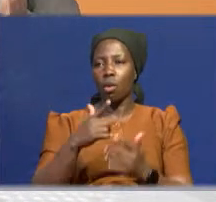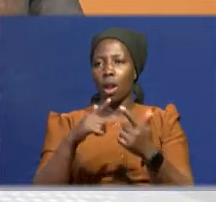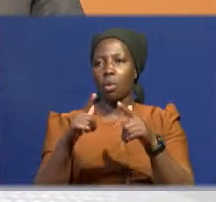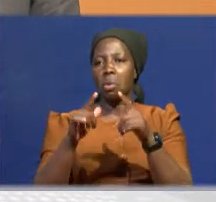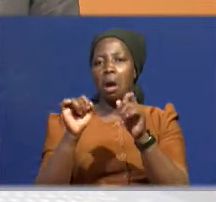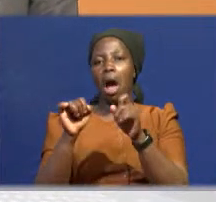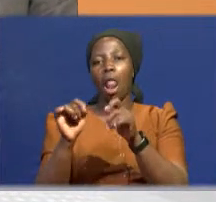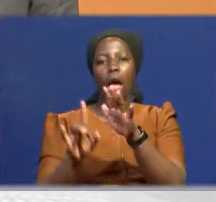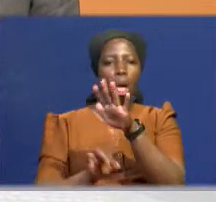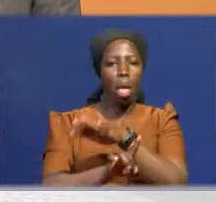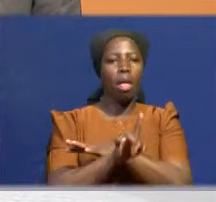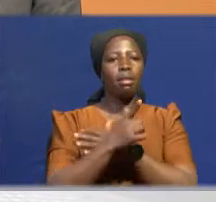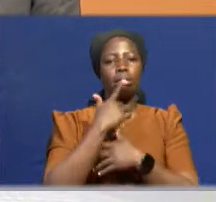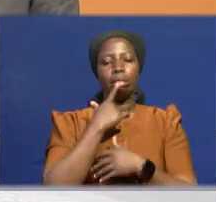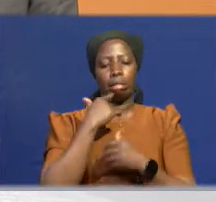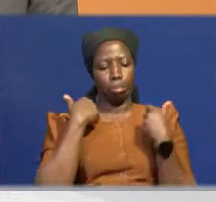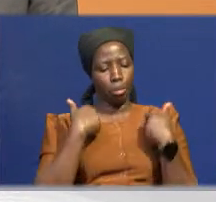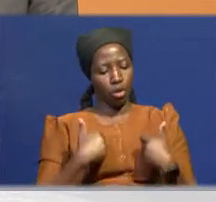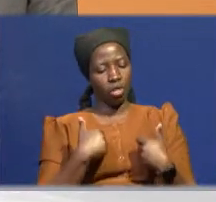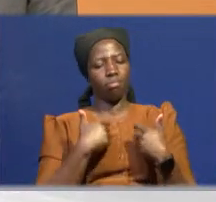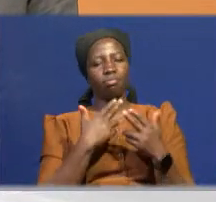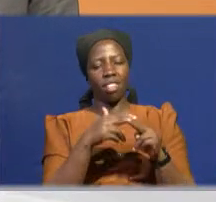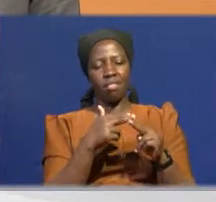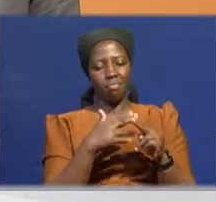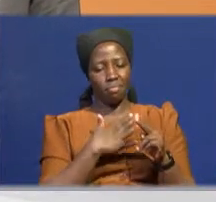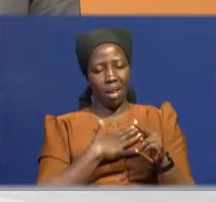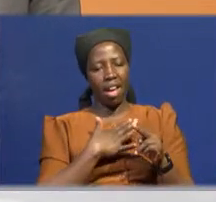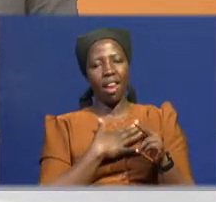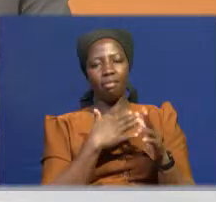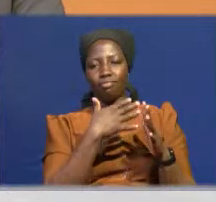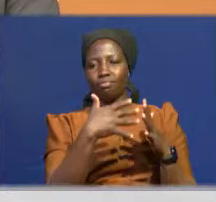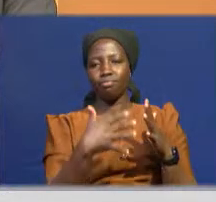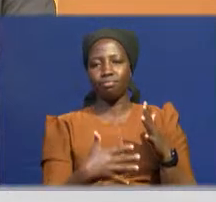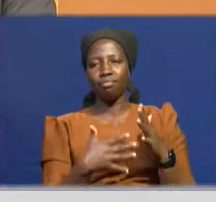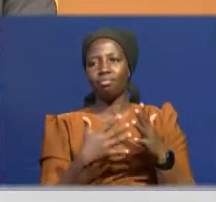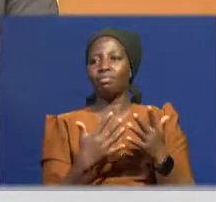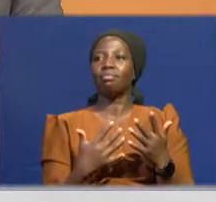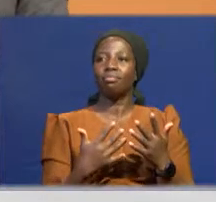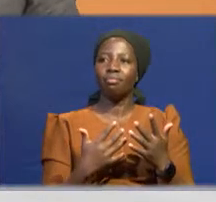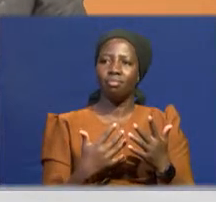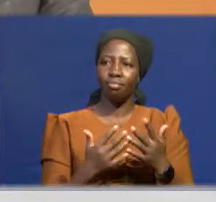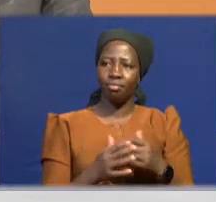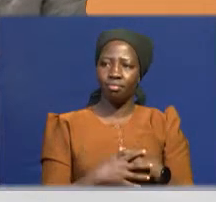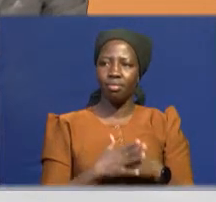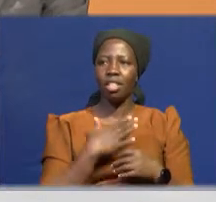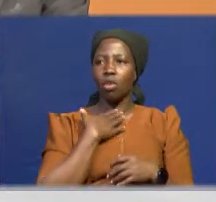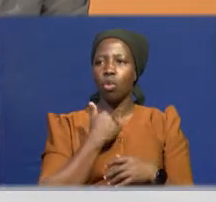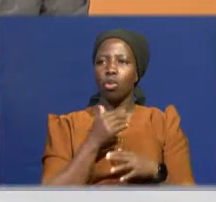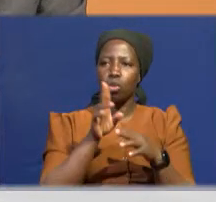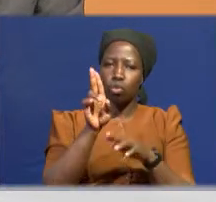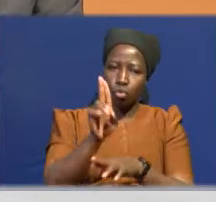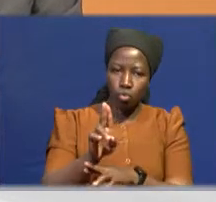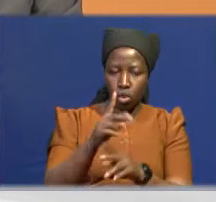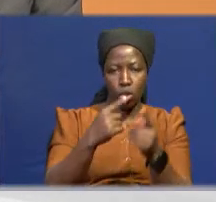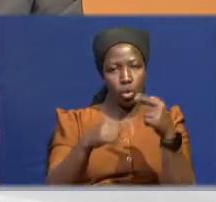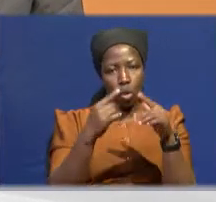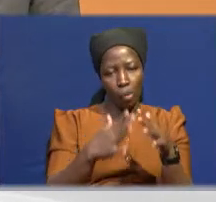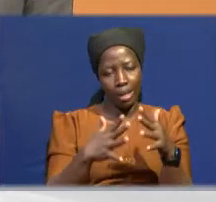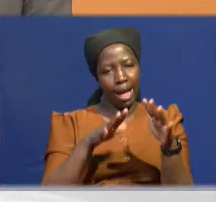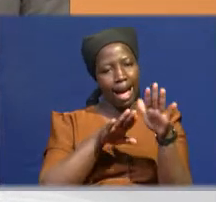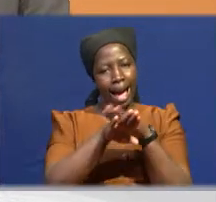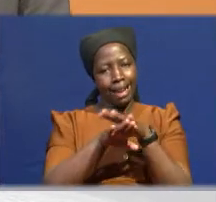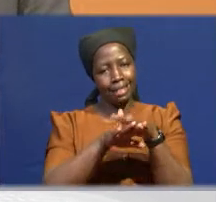"Mimi Fulani, I am so-and-so." And so rather than use a spectator access gate, they want to use a competitor's access